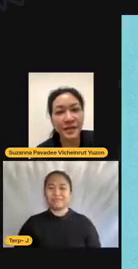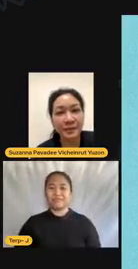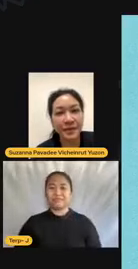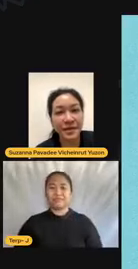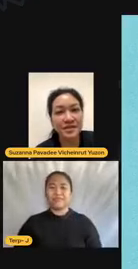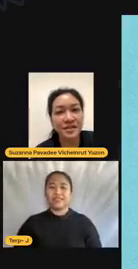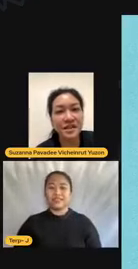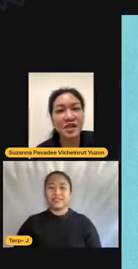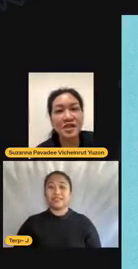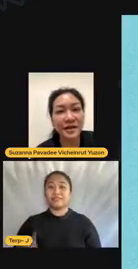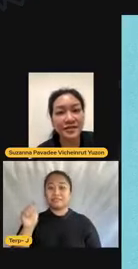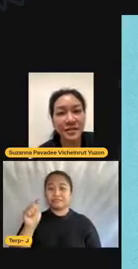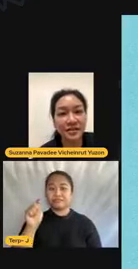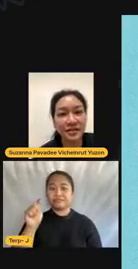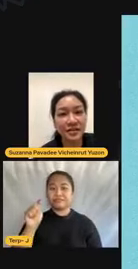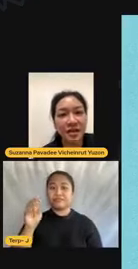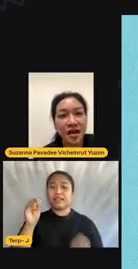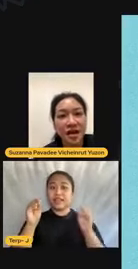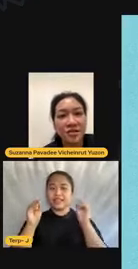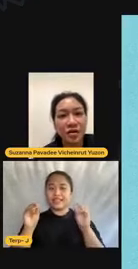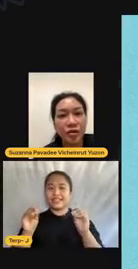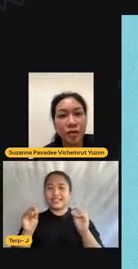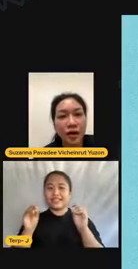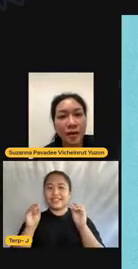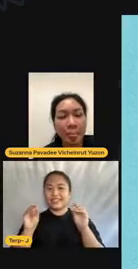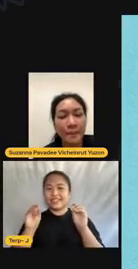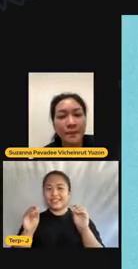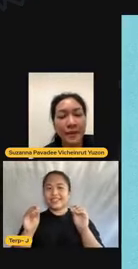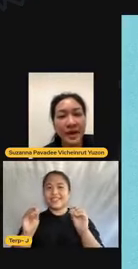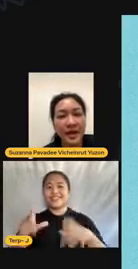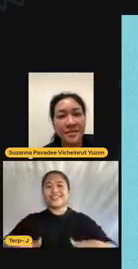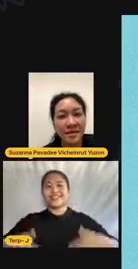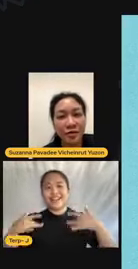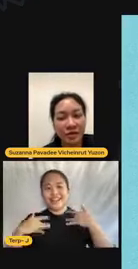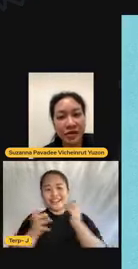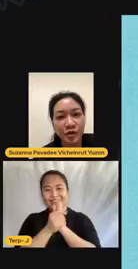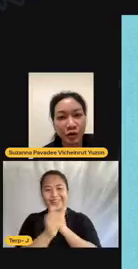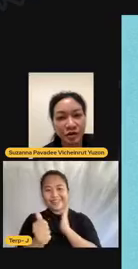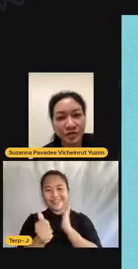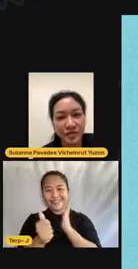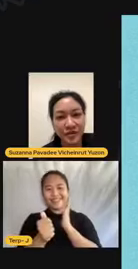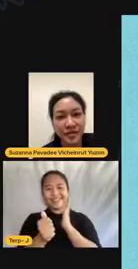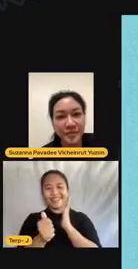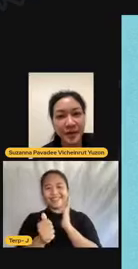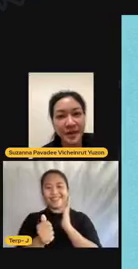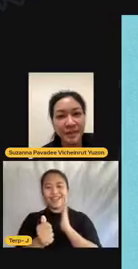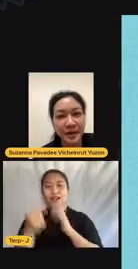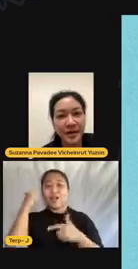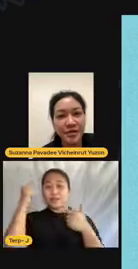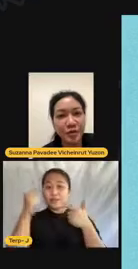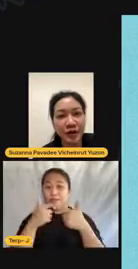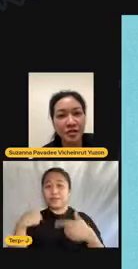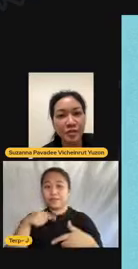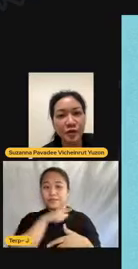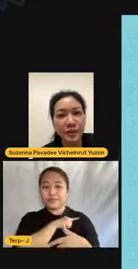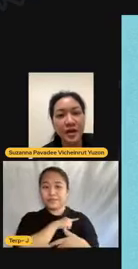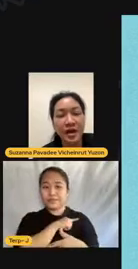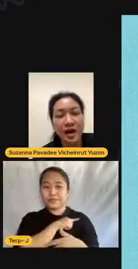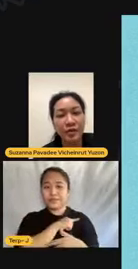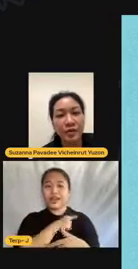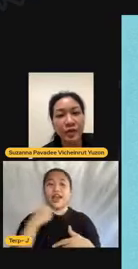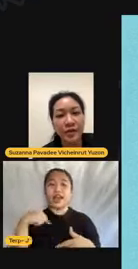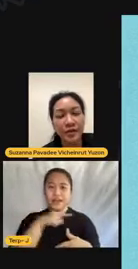For T is to teach life skills. So like I said, one of our goals is for her to be independent as